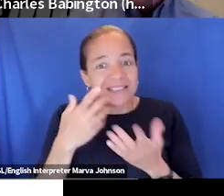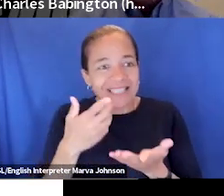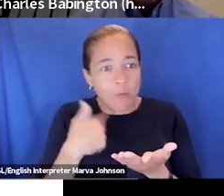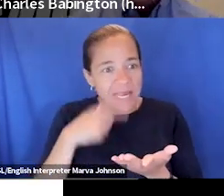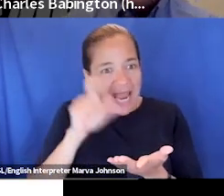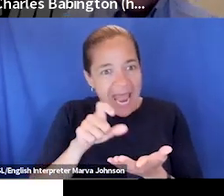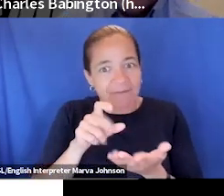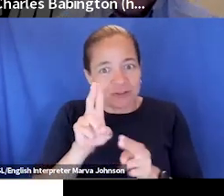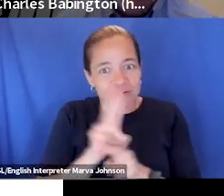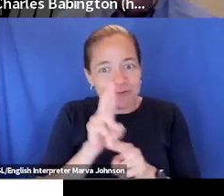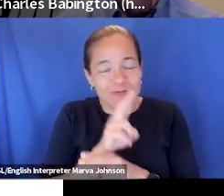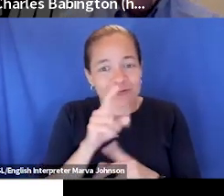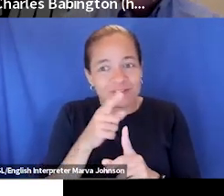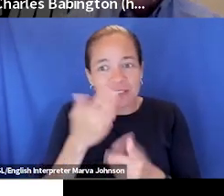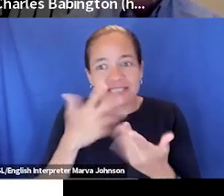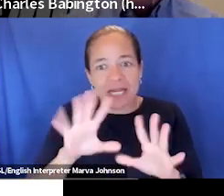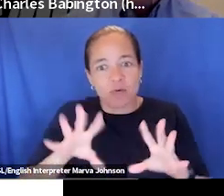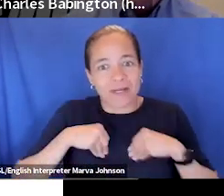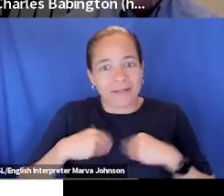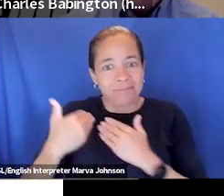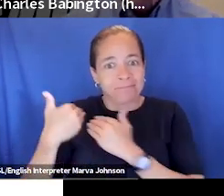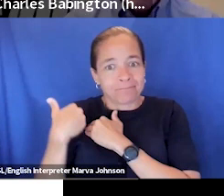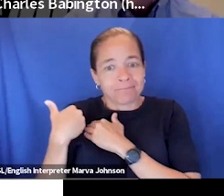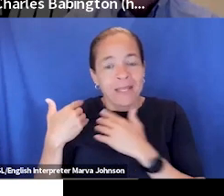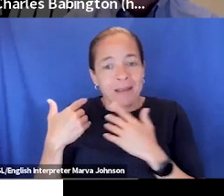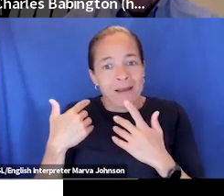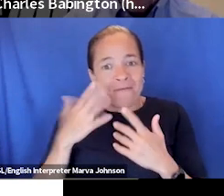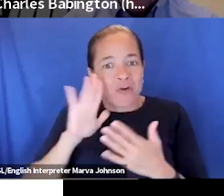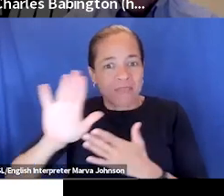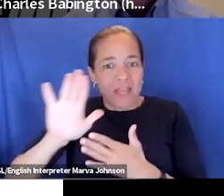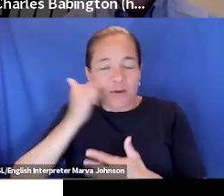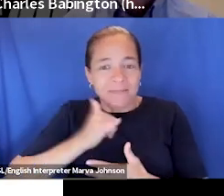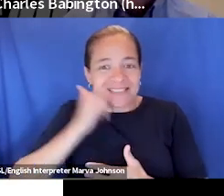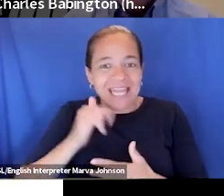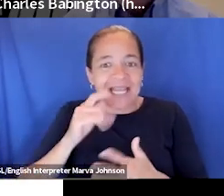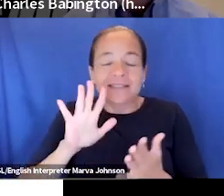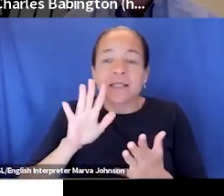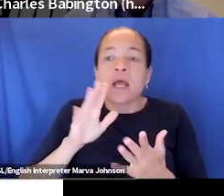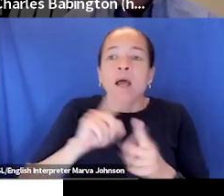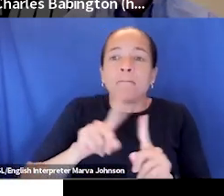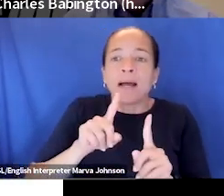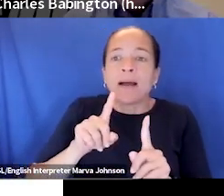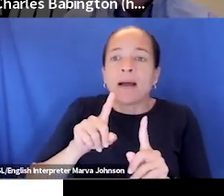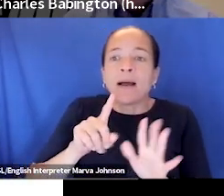mistakes. So I said, great, your client signs your paycheck, so rock on, but at least be aware of what you're doing.